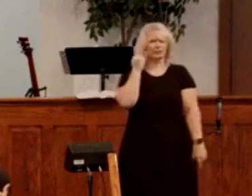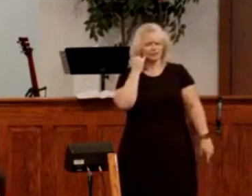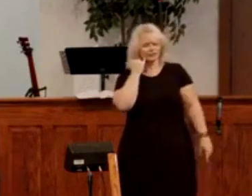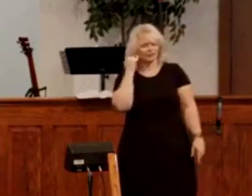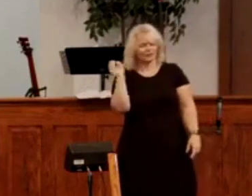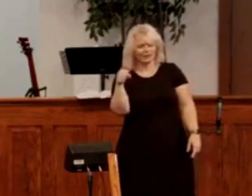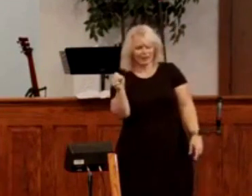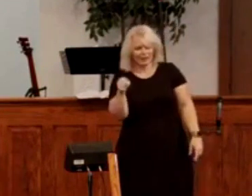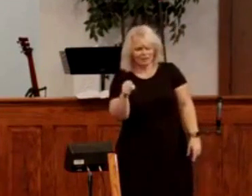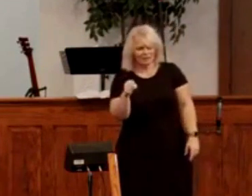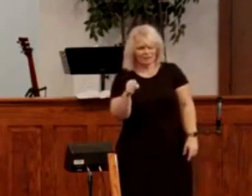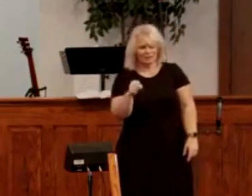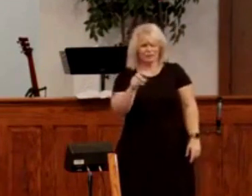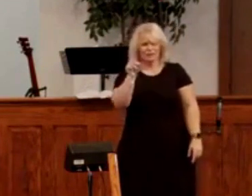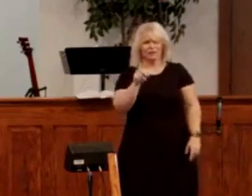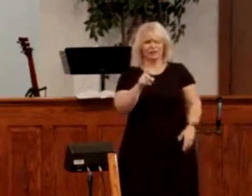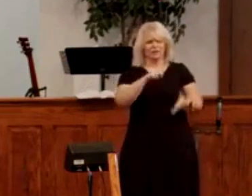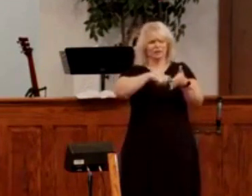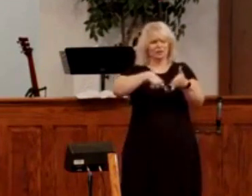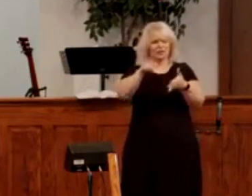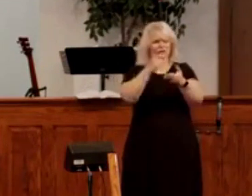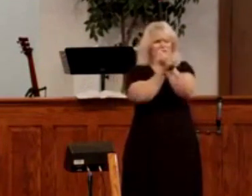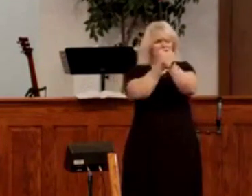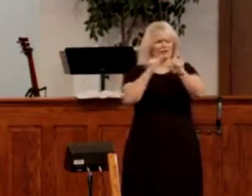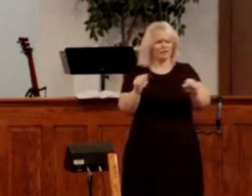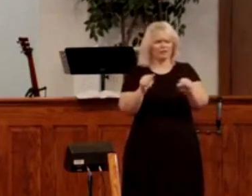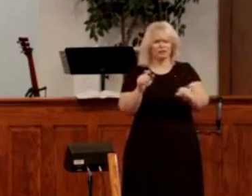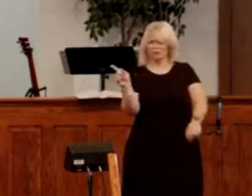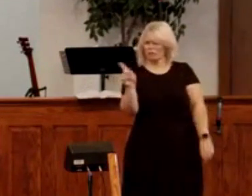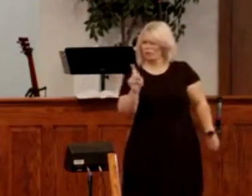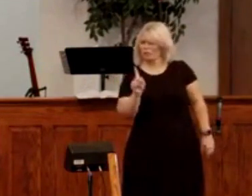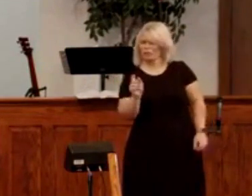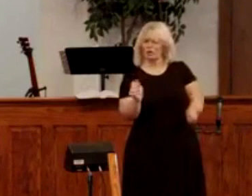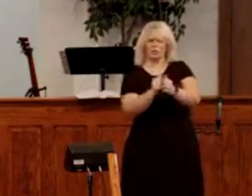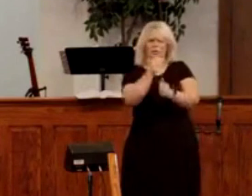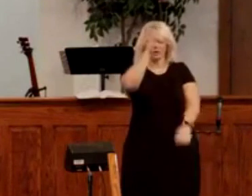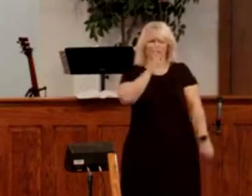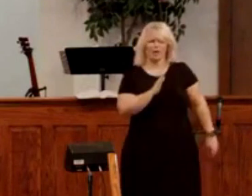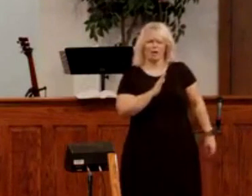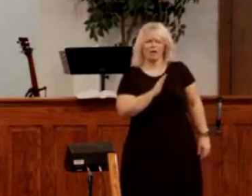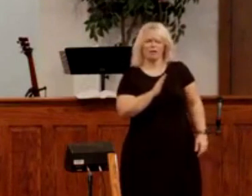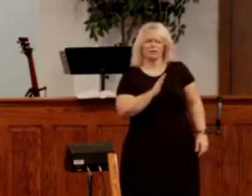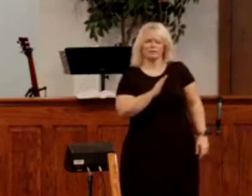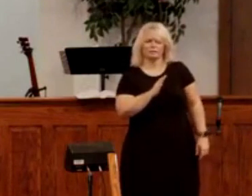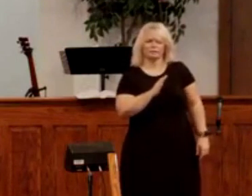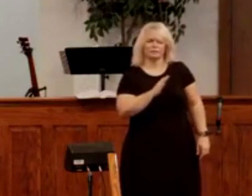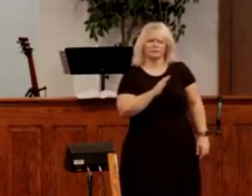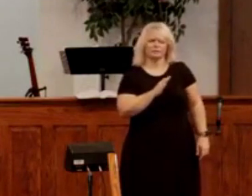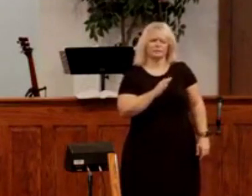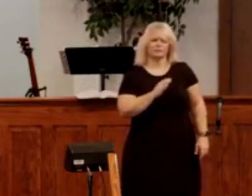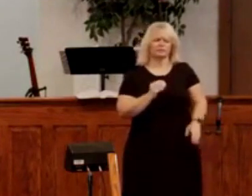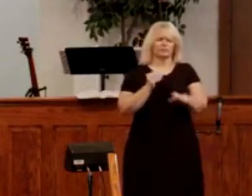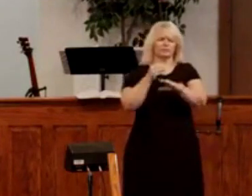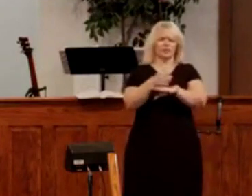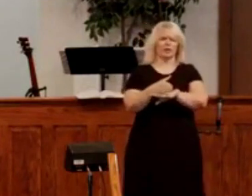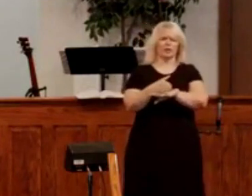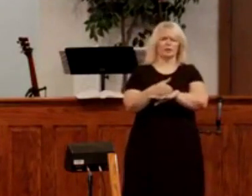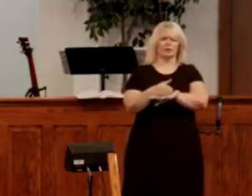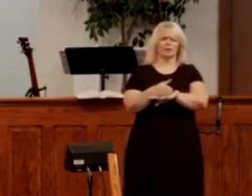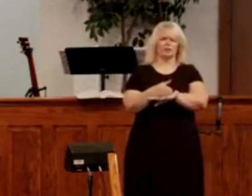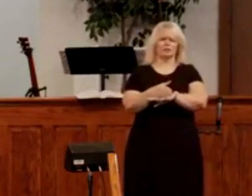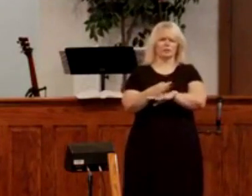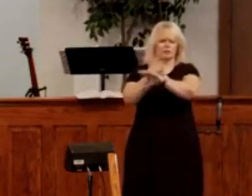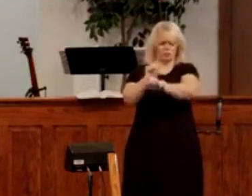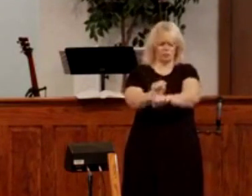take a salvation check this morning. Where am I with God? All right, where am I with God? Next, he said, we were misled and